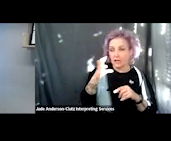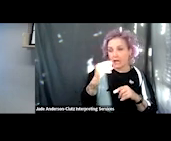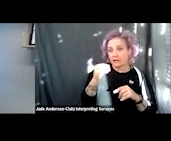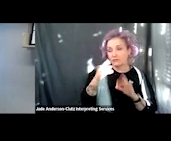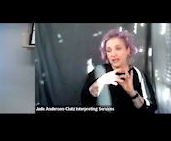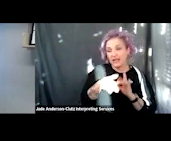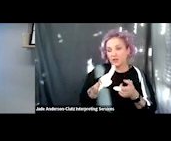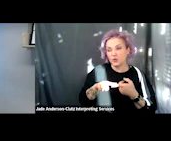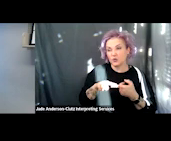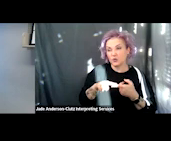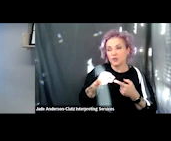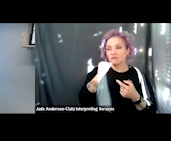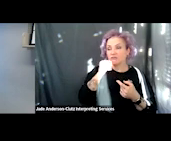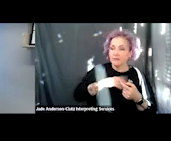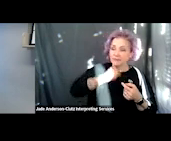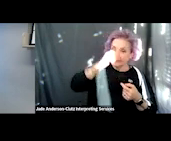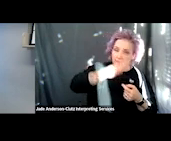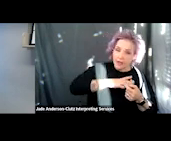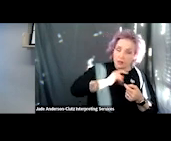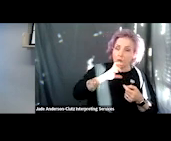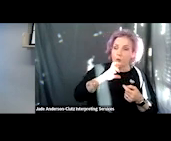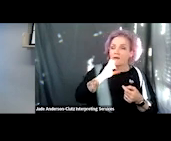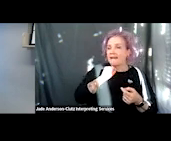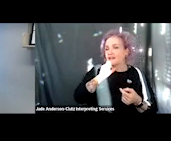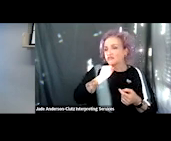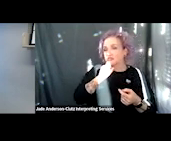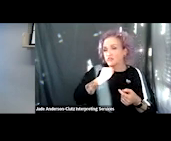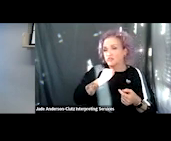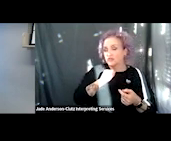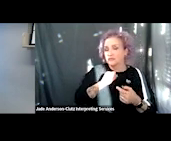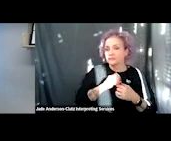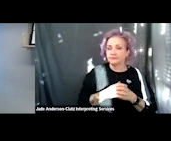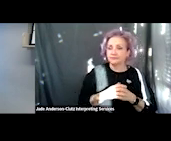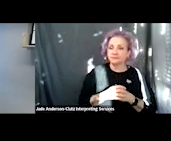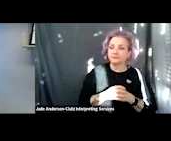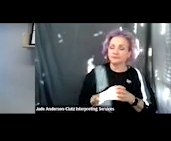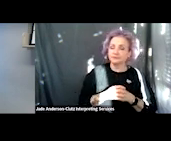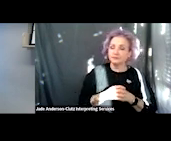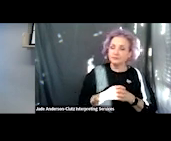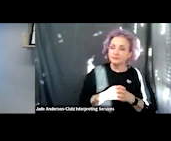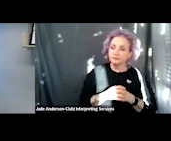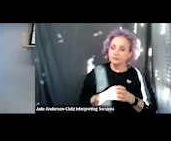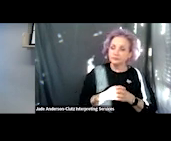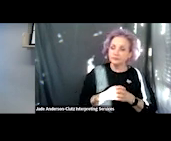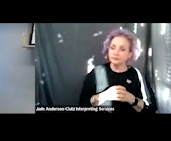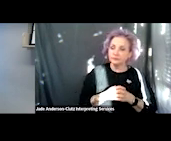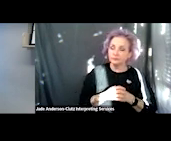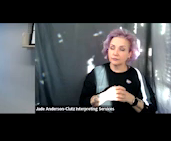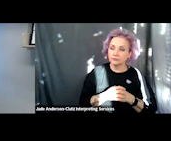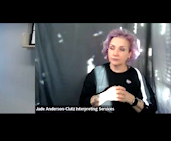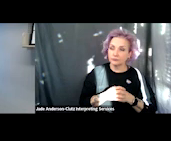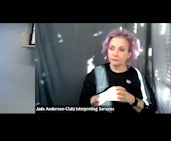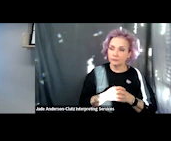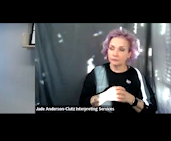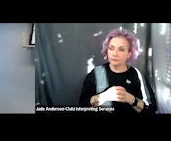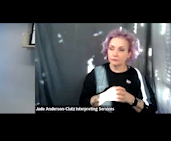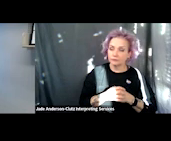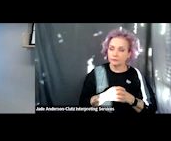importance clinically. Also, whether you have reactivity increased because you're sensitizing to something, or